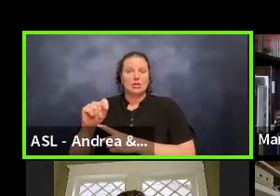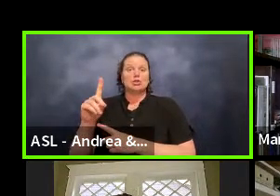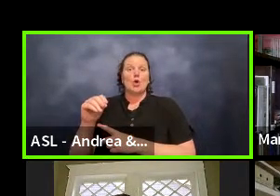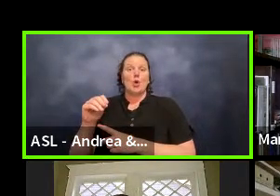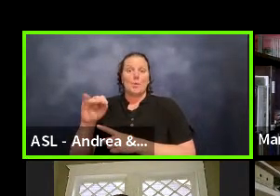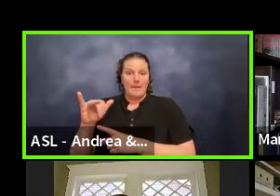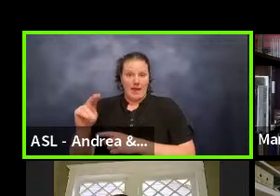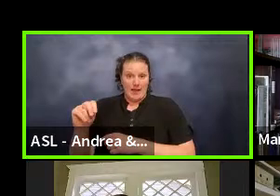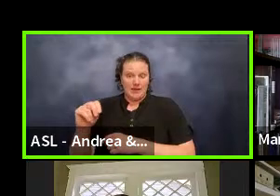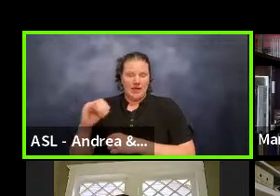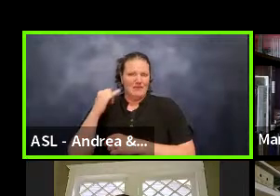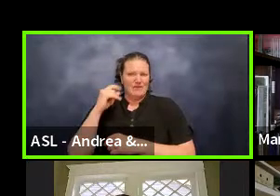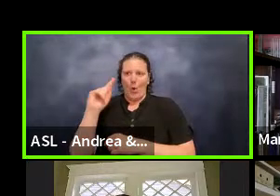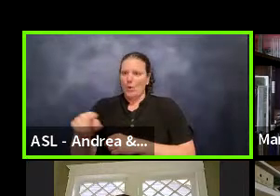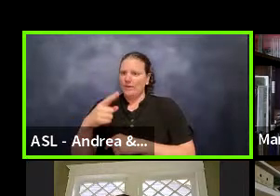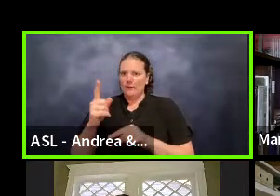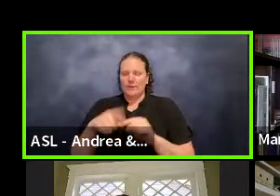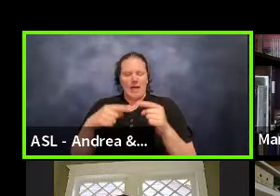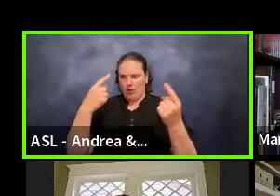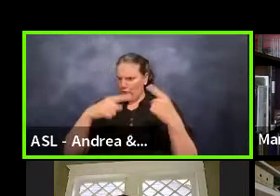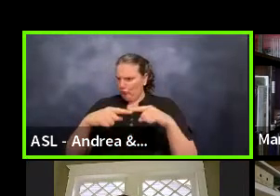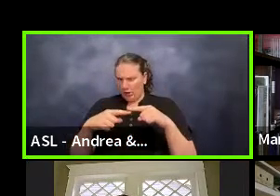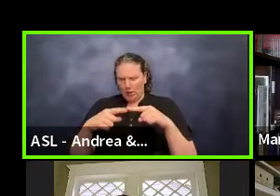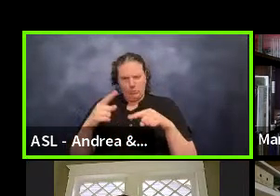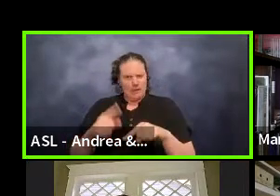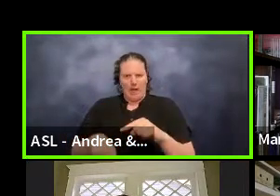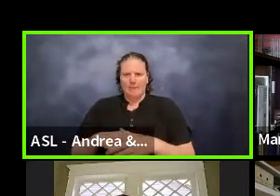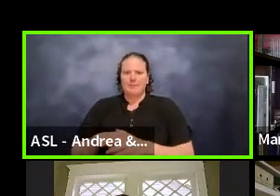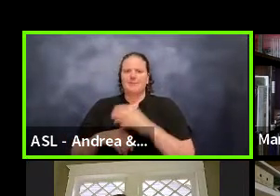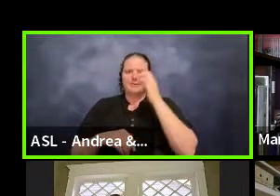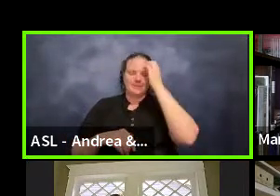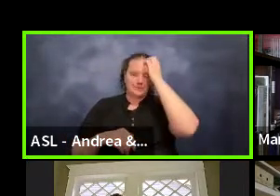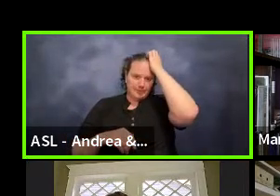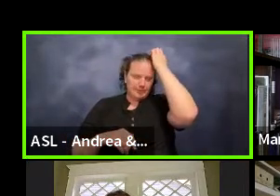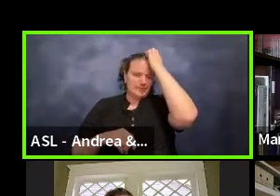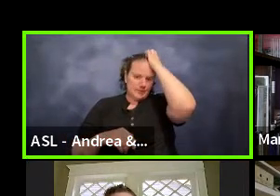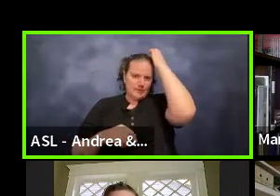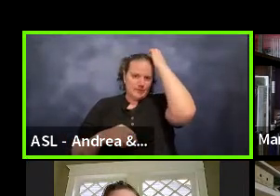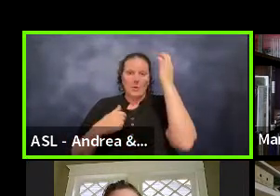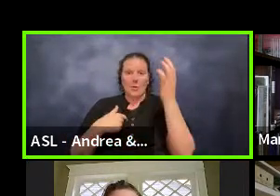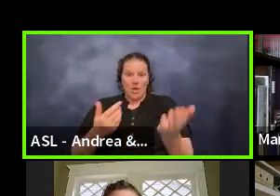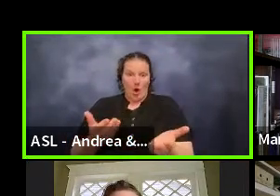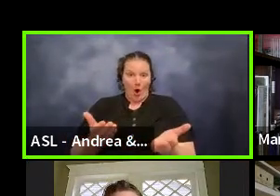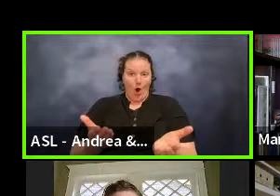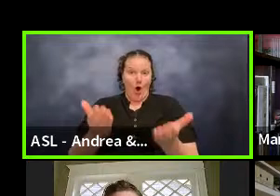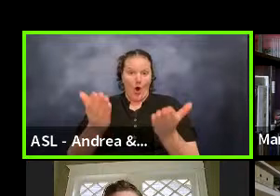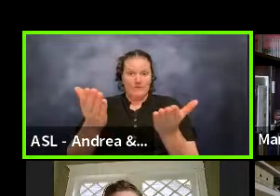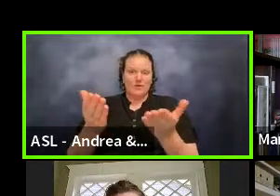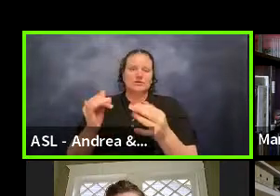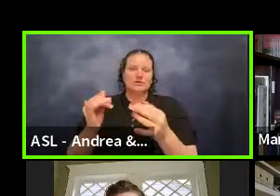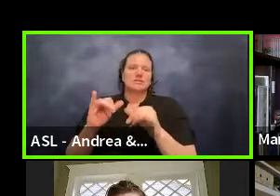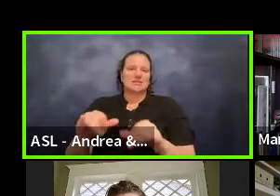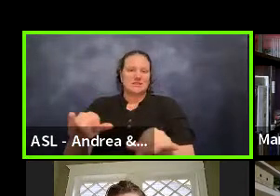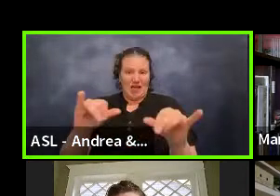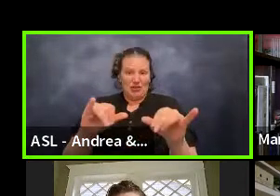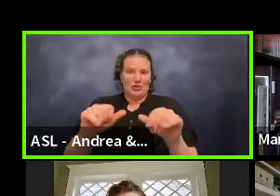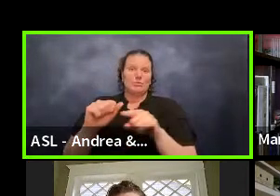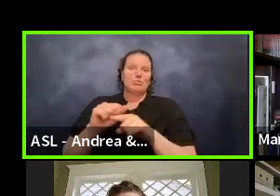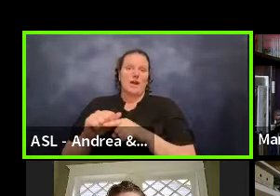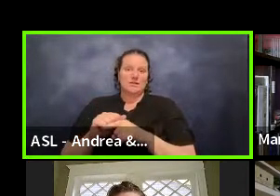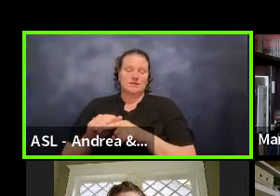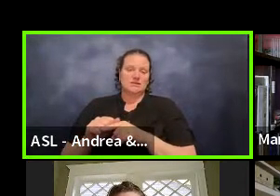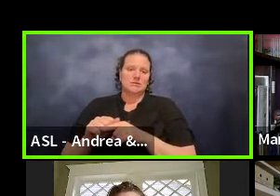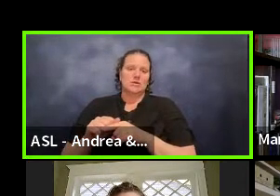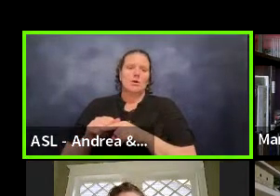if we cannot come to an agreement. So what we will be offering, which is a standard practice, is